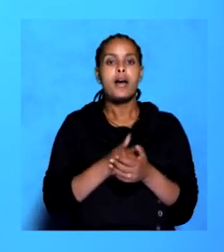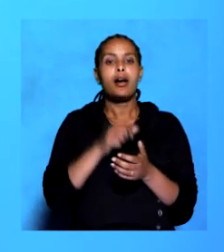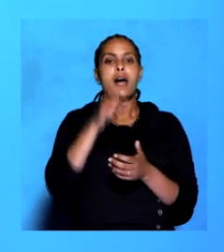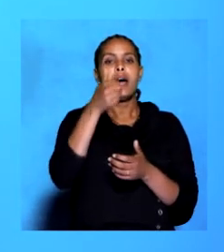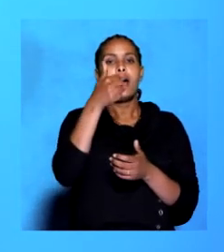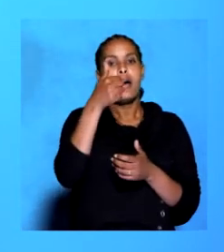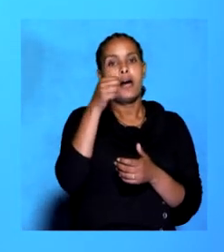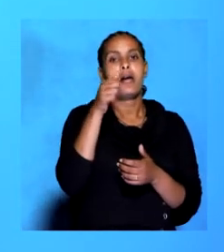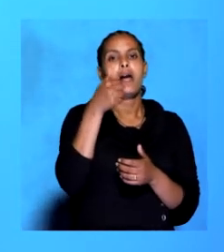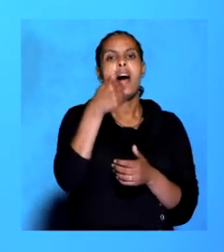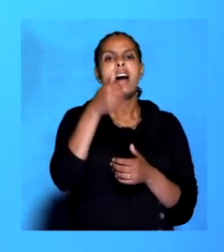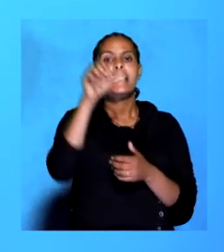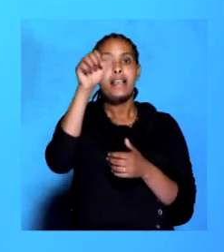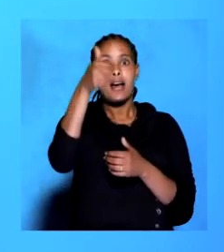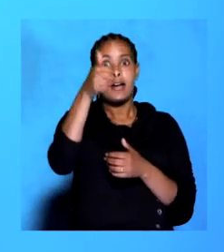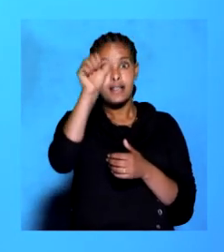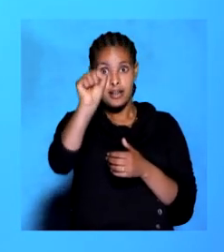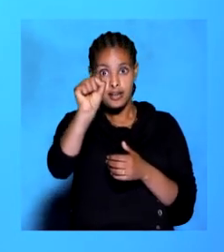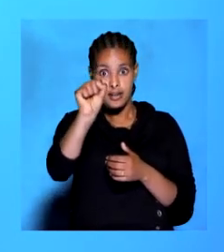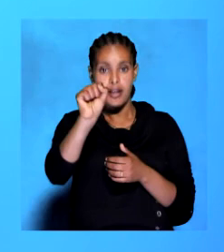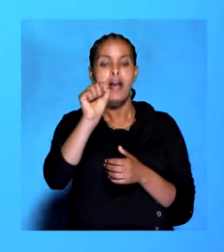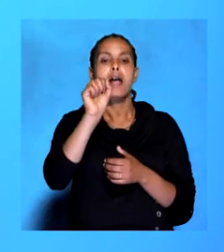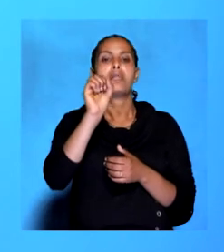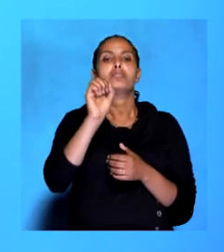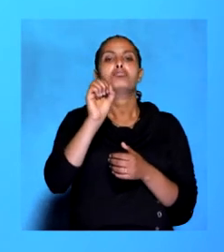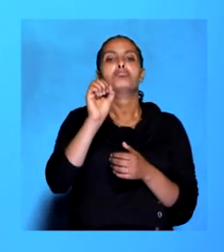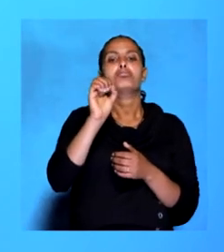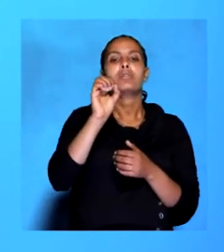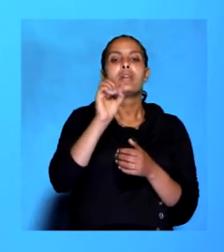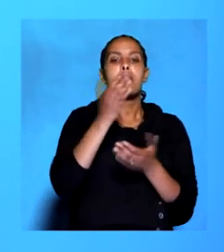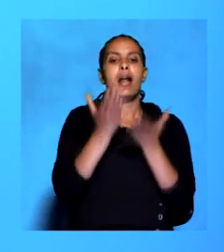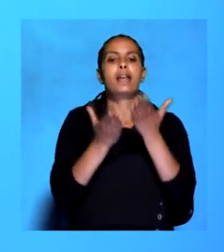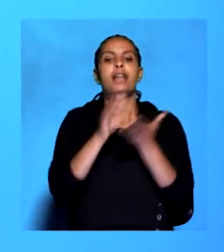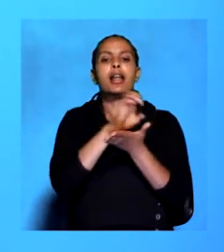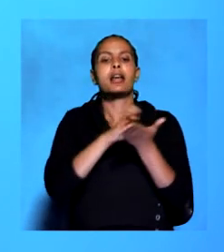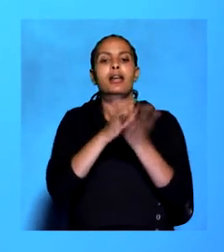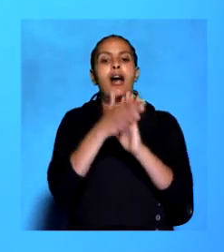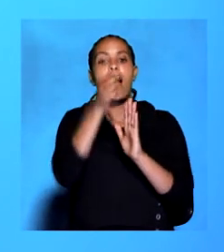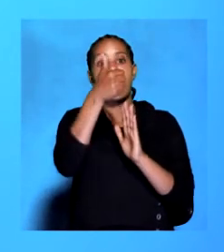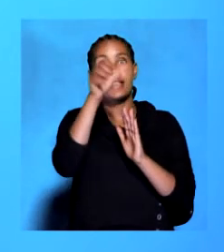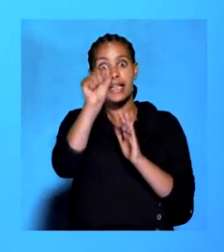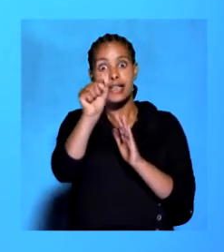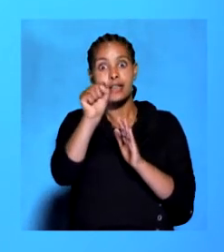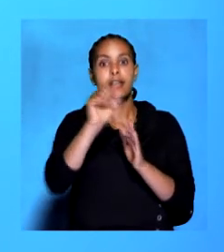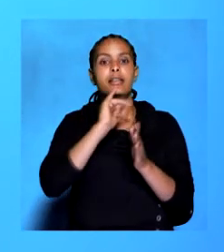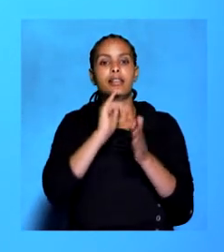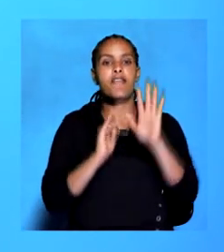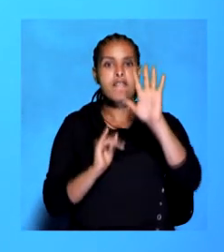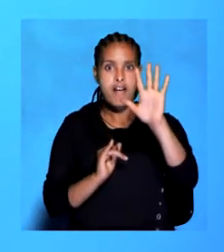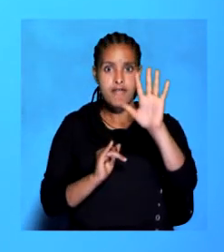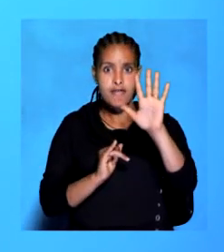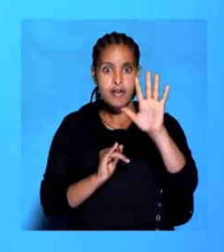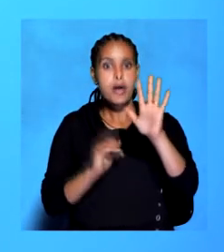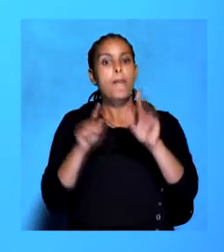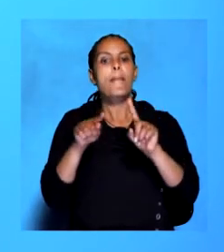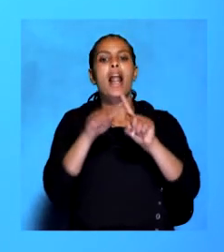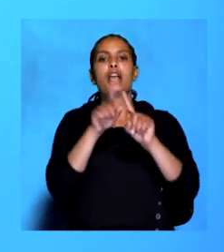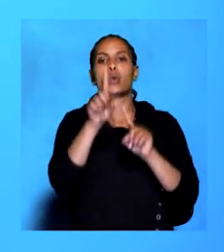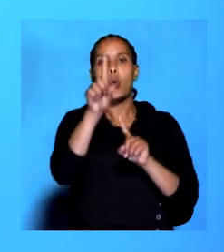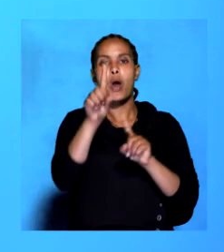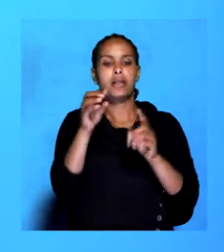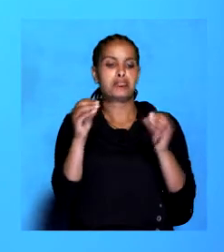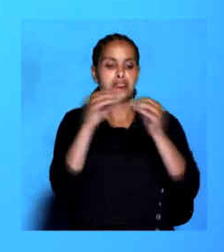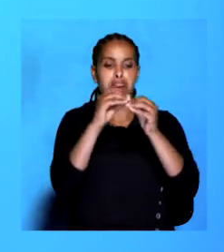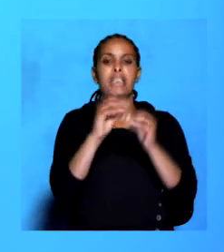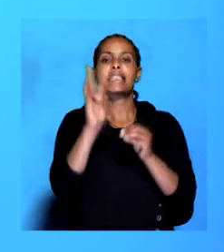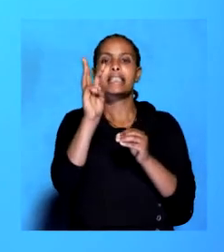Arsenic, F4 minus. The valence electron of arsenic is 5 plus 1,